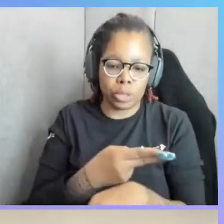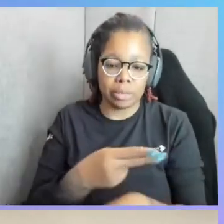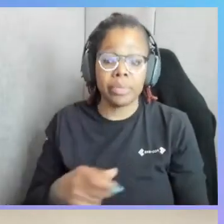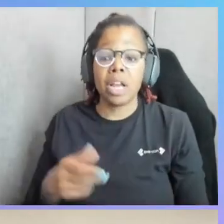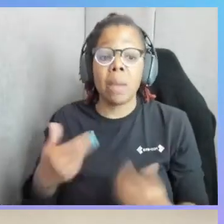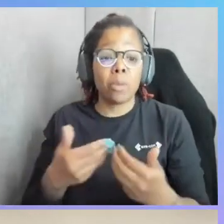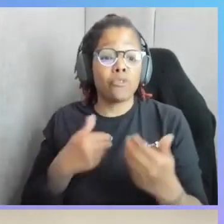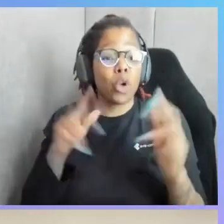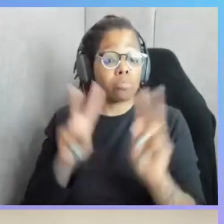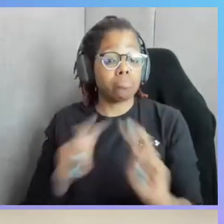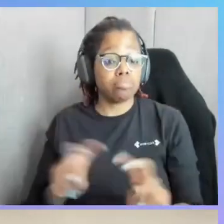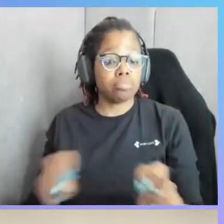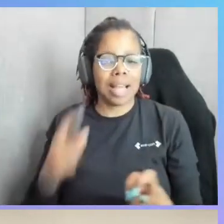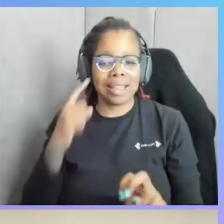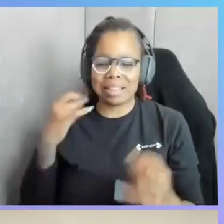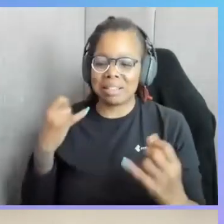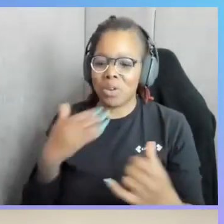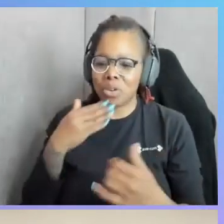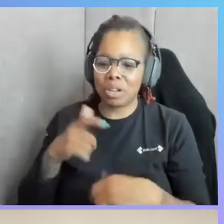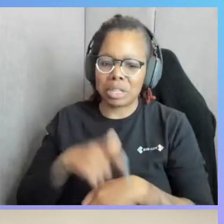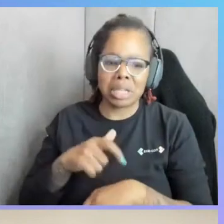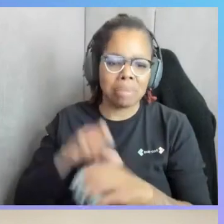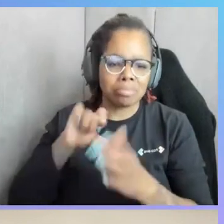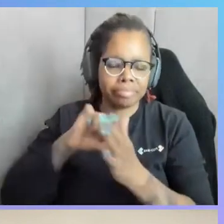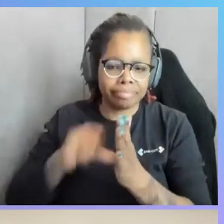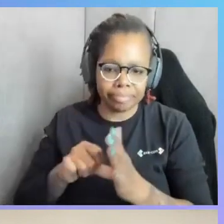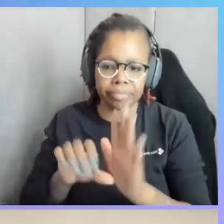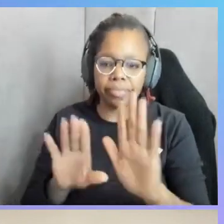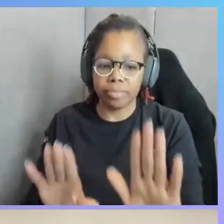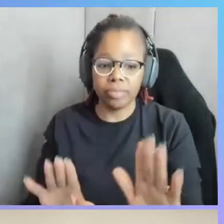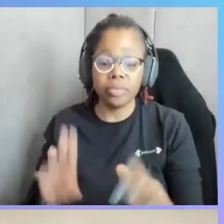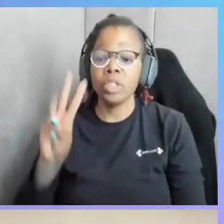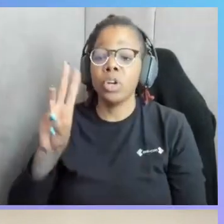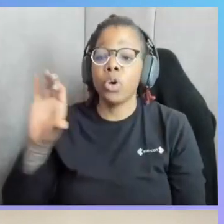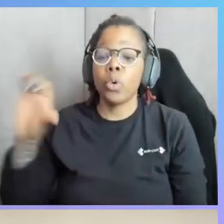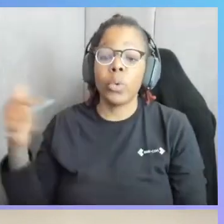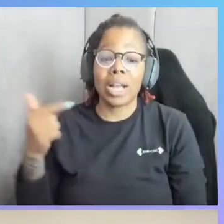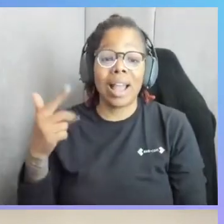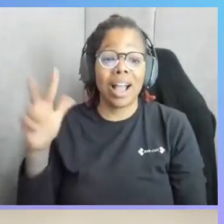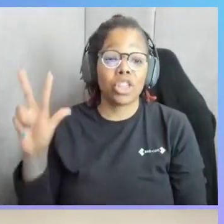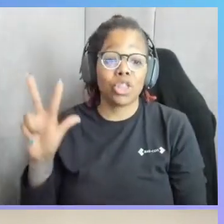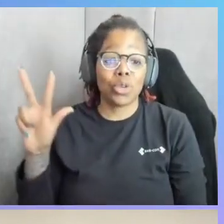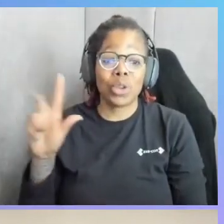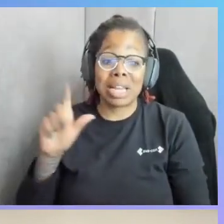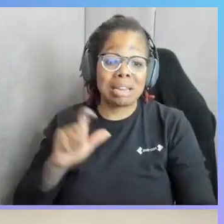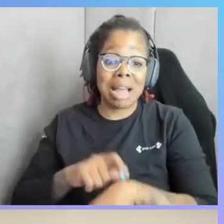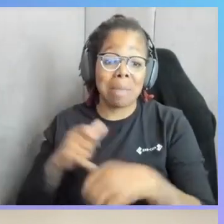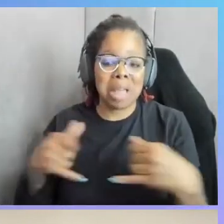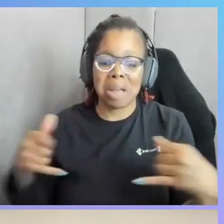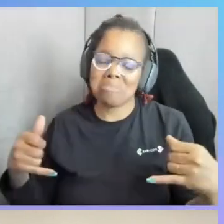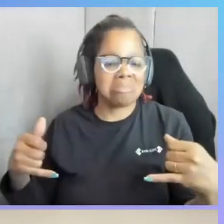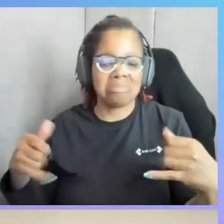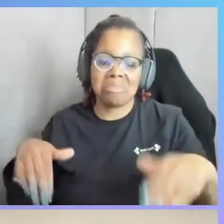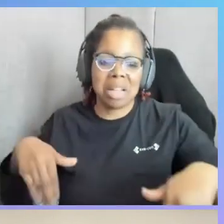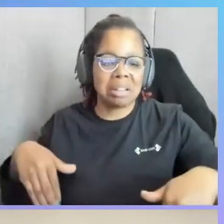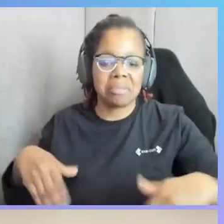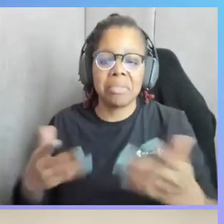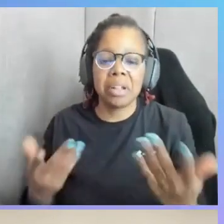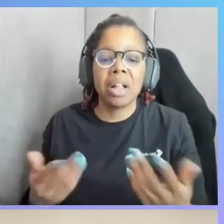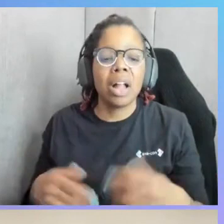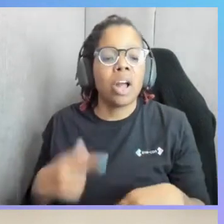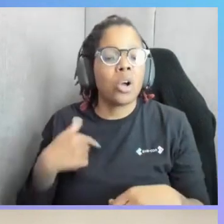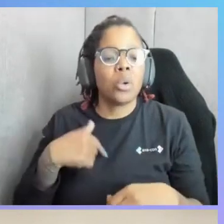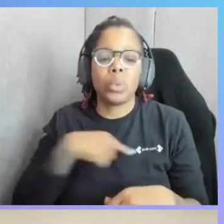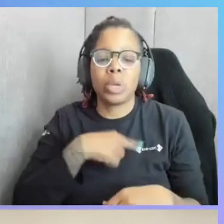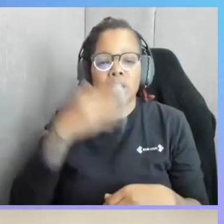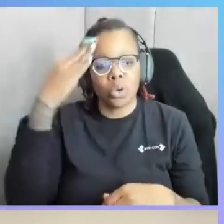these statements, I think now is a good time to just reiterate that WCAG 3's timeline, it's not set. We don't know when the APCA will